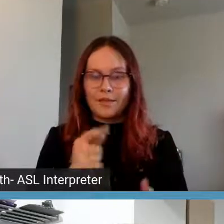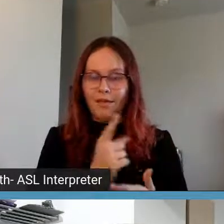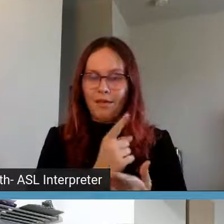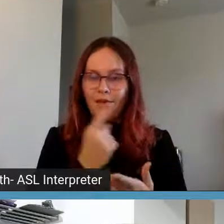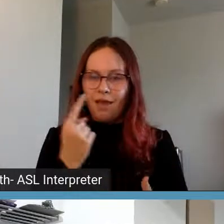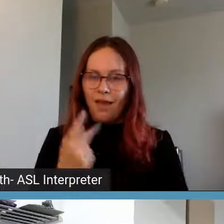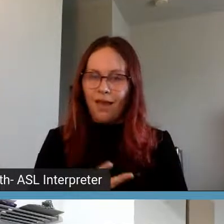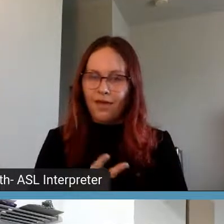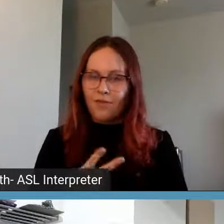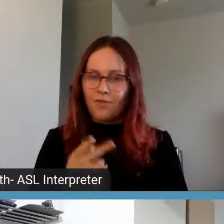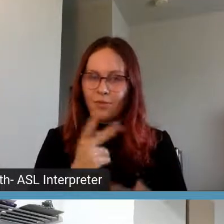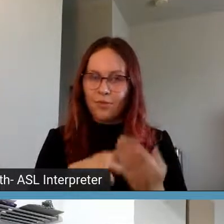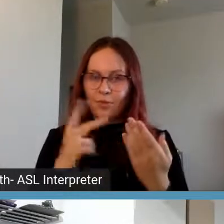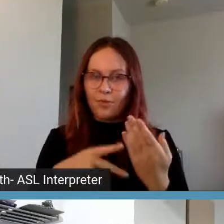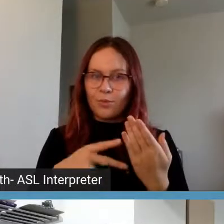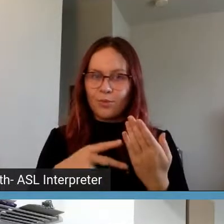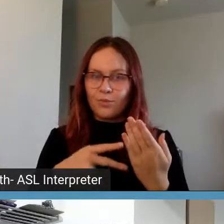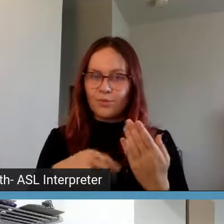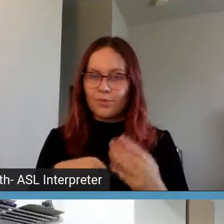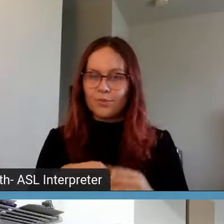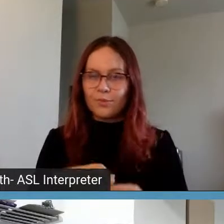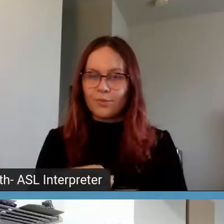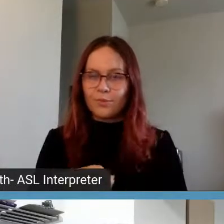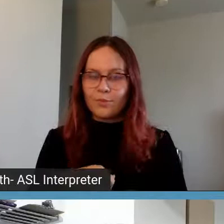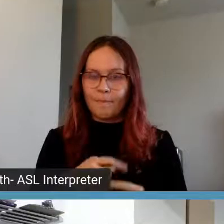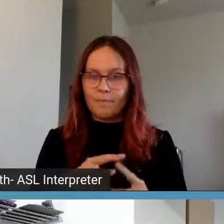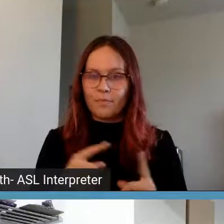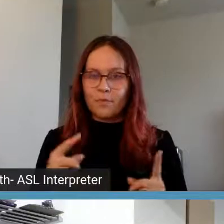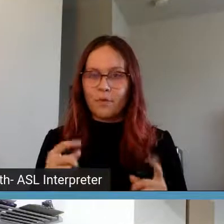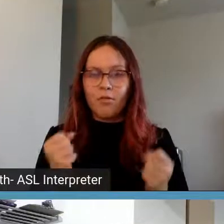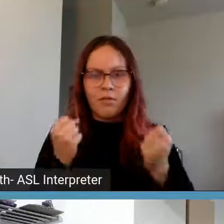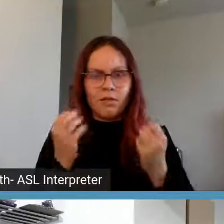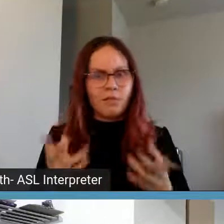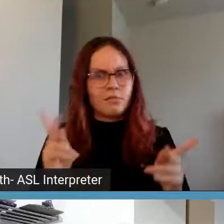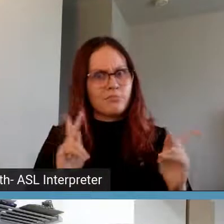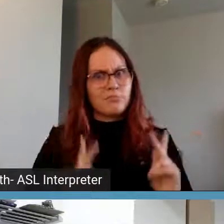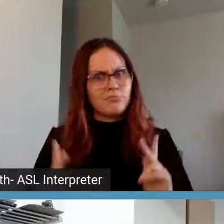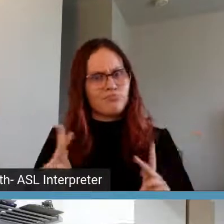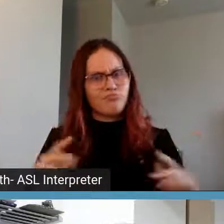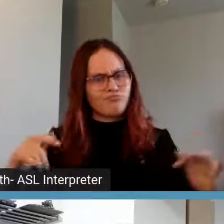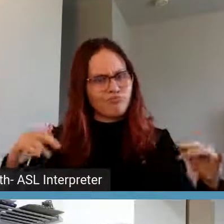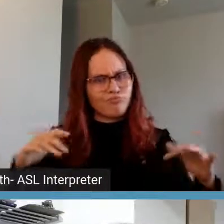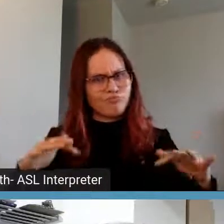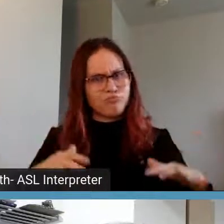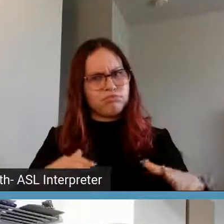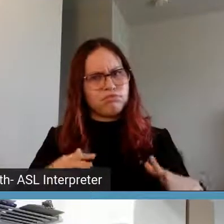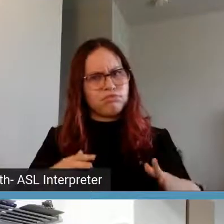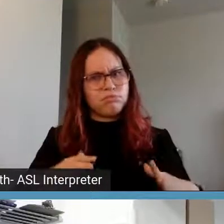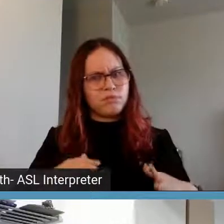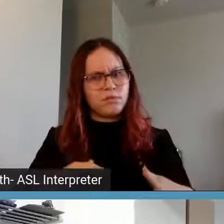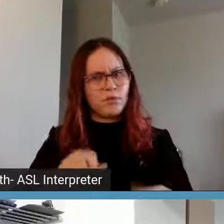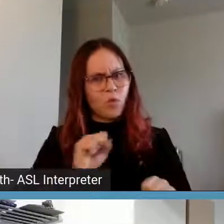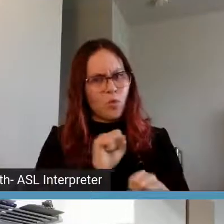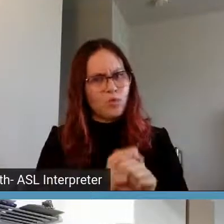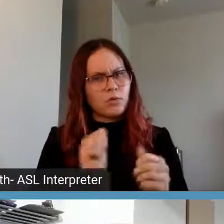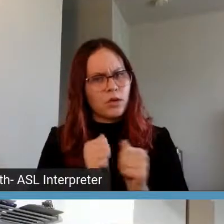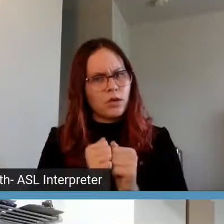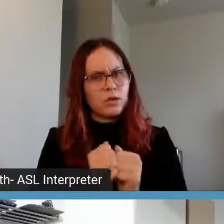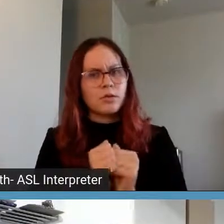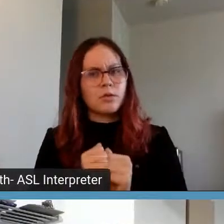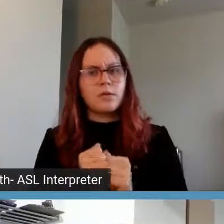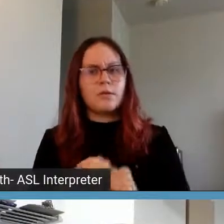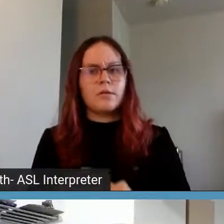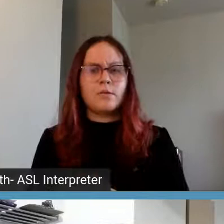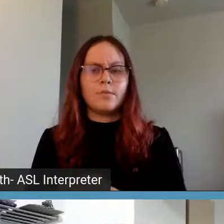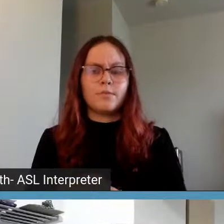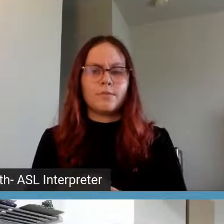we ultimately did. But it was a lot of people involved just to do our normal stuff, right? And I think you